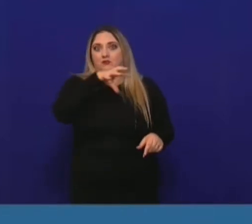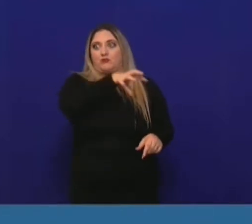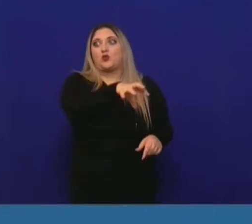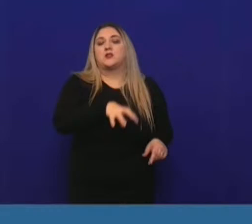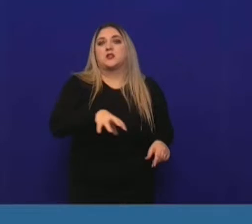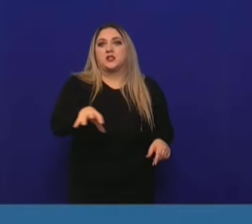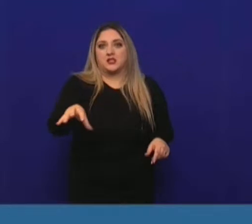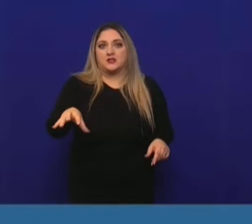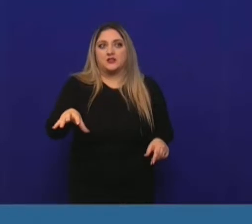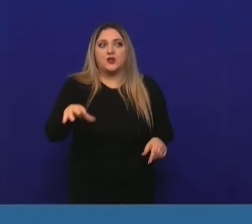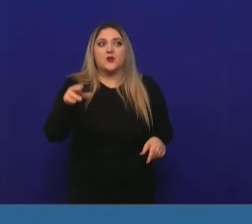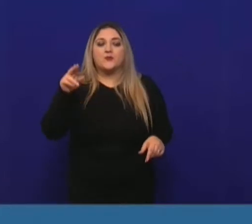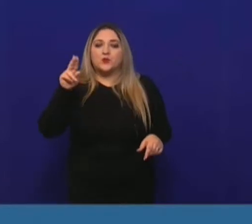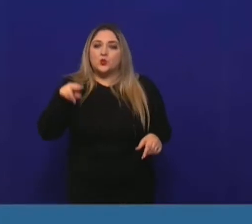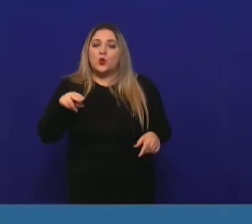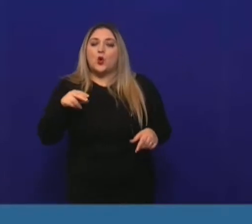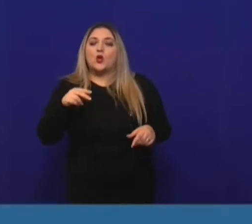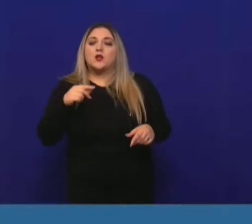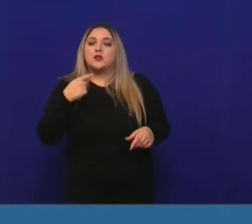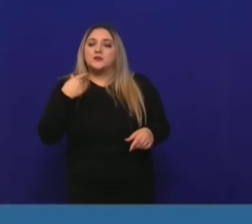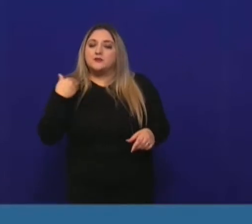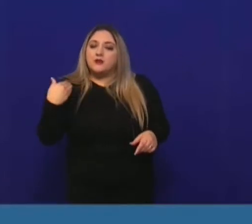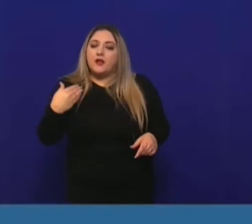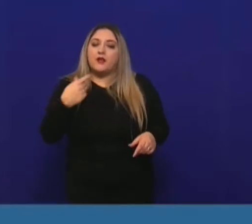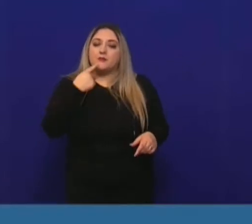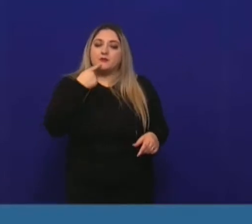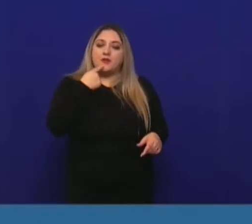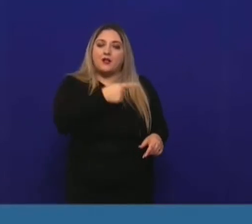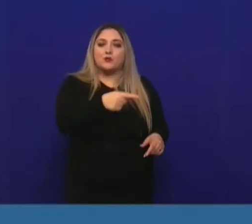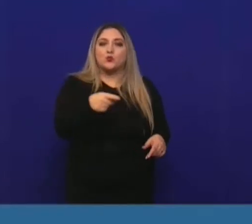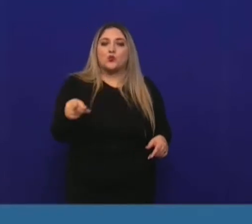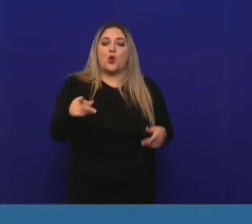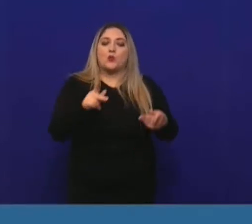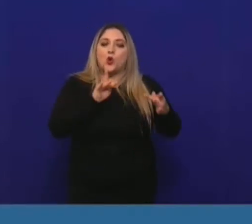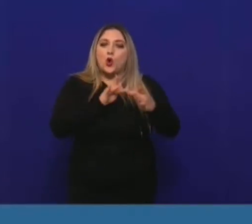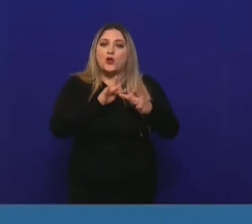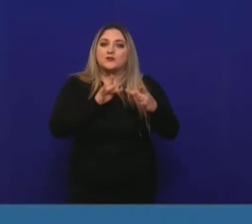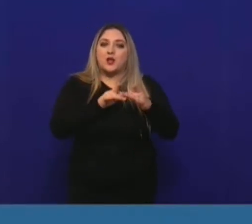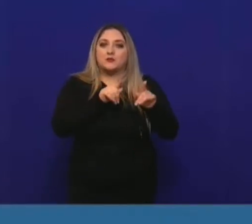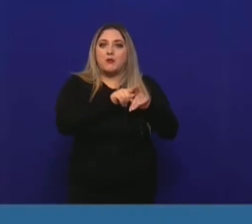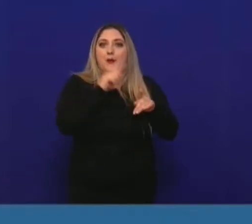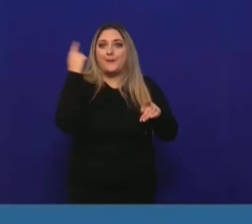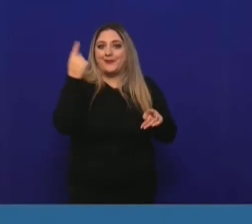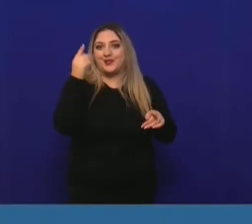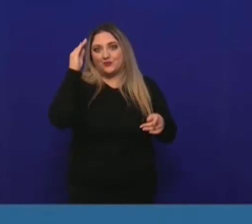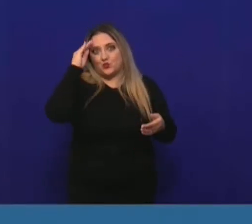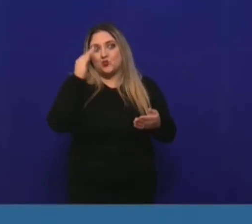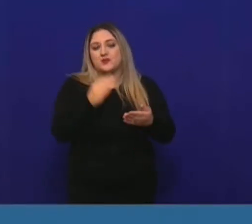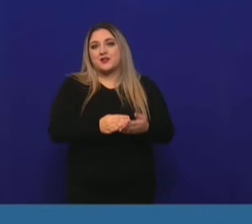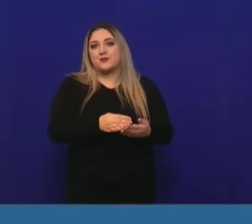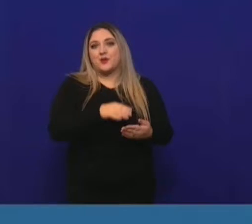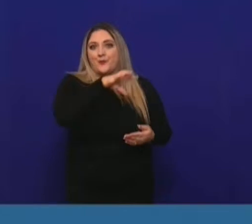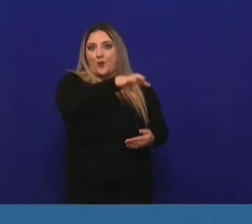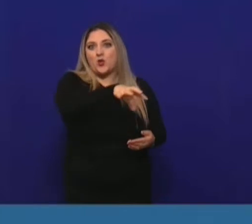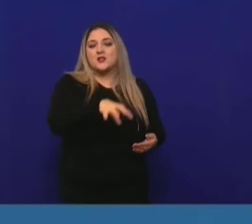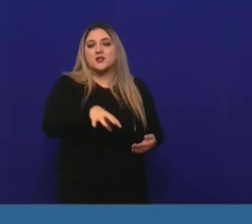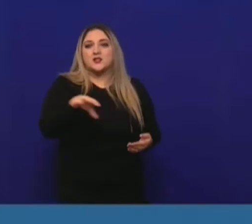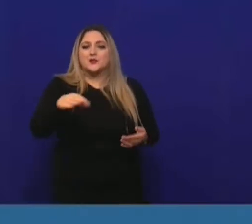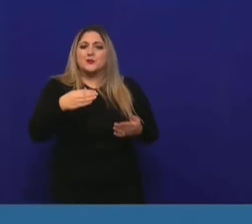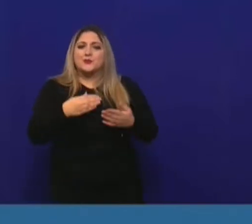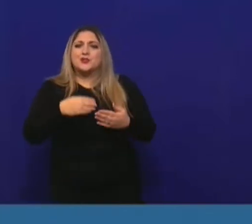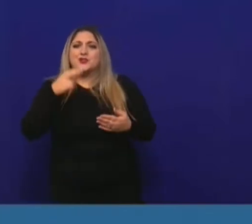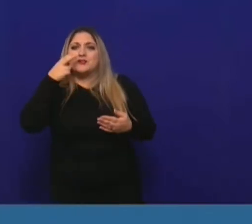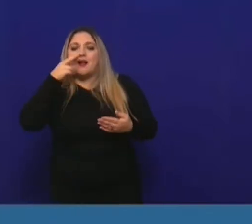u aħna għandna komunika wkoll kontinwa diretta ma' dawn in-nies li jkunu qegħdin jieħdu ħsieb dawn il-postijiet biex nassiguraw kemm